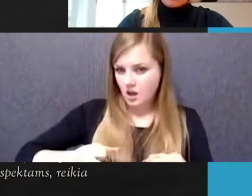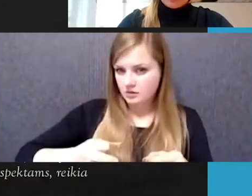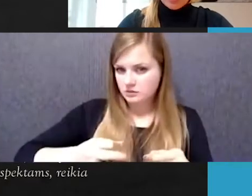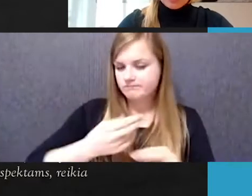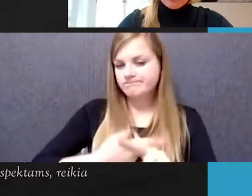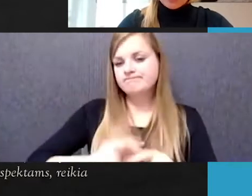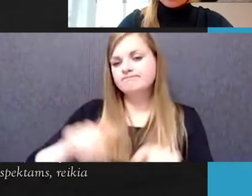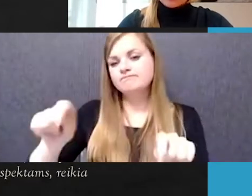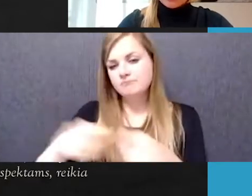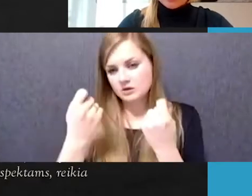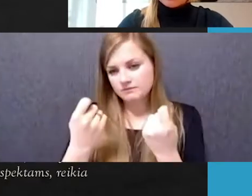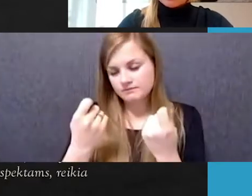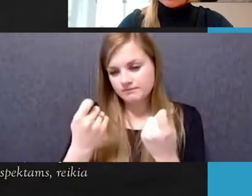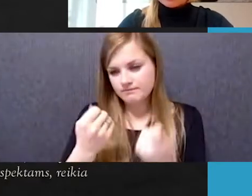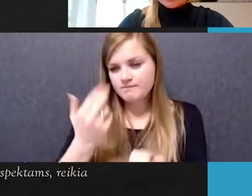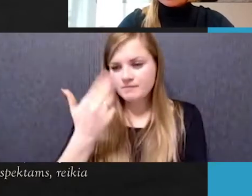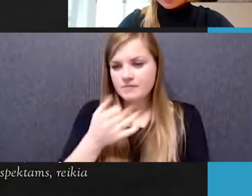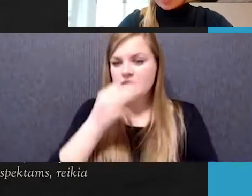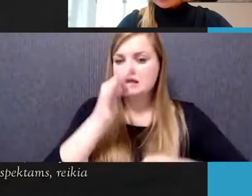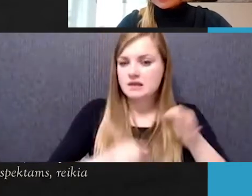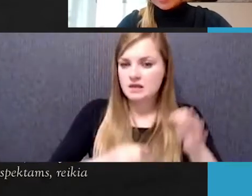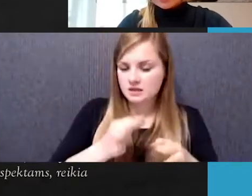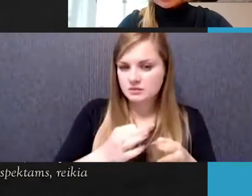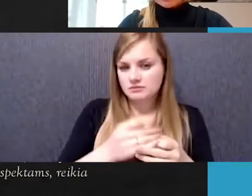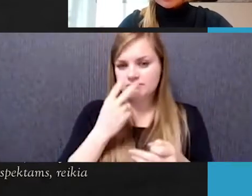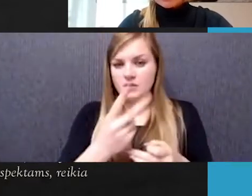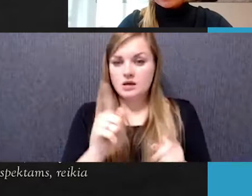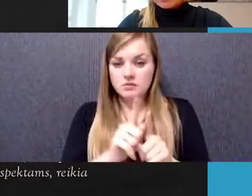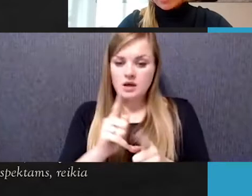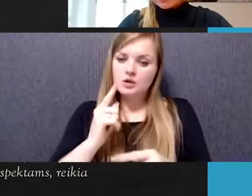respect for private life, and the court repeated its earlier